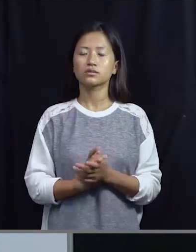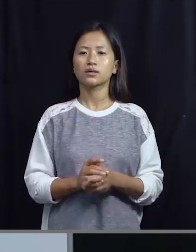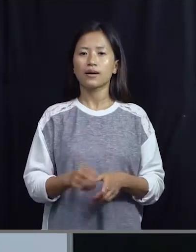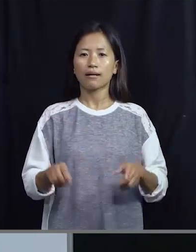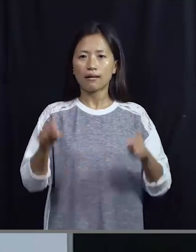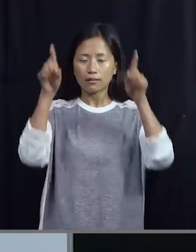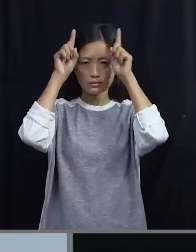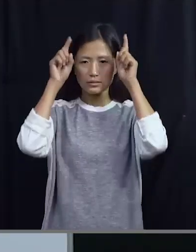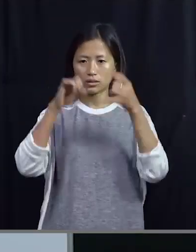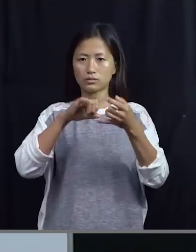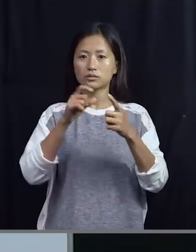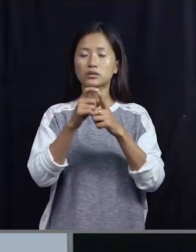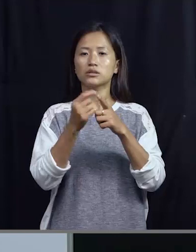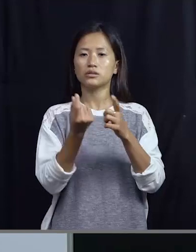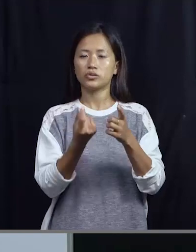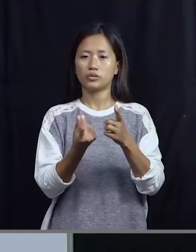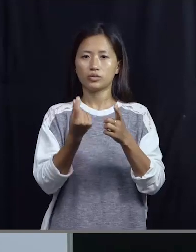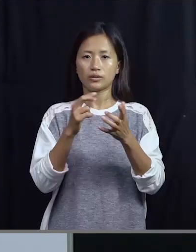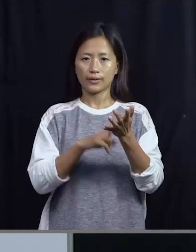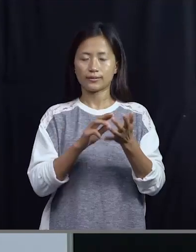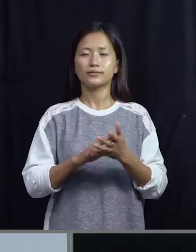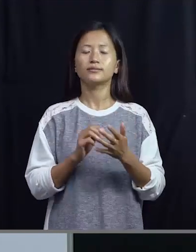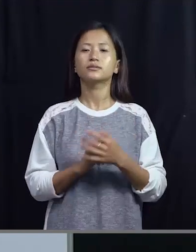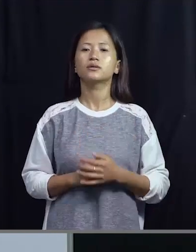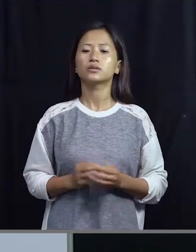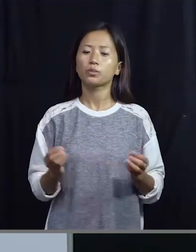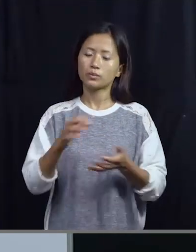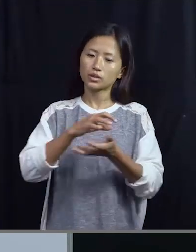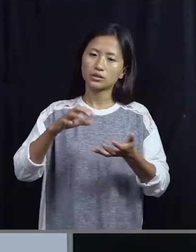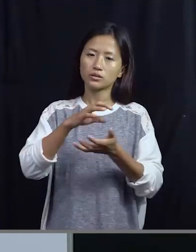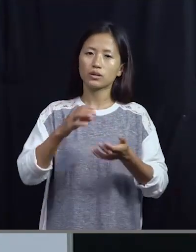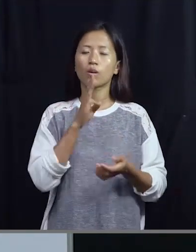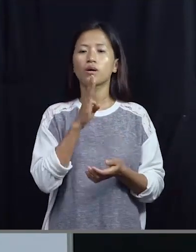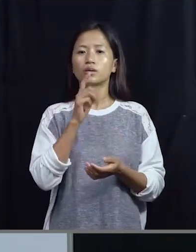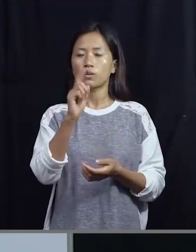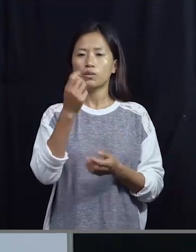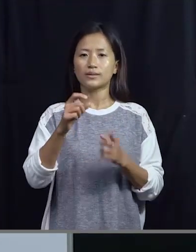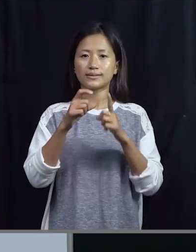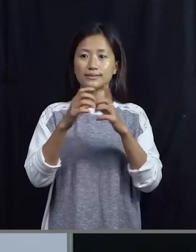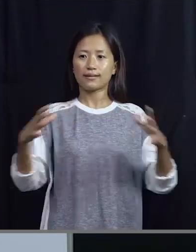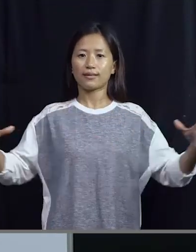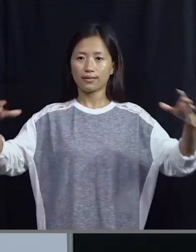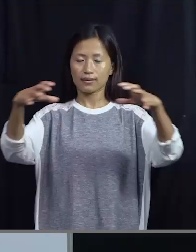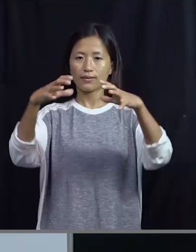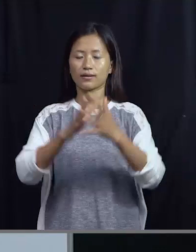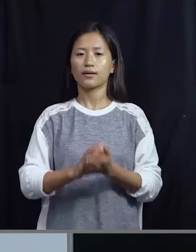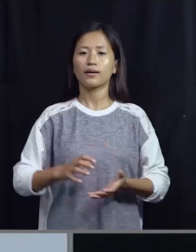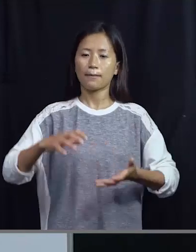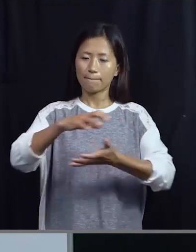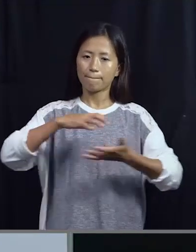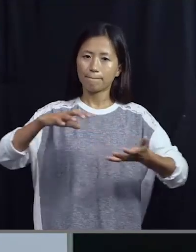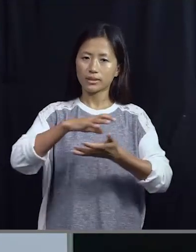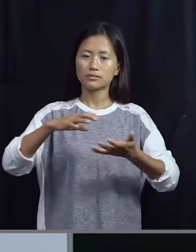okay, and then they mixed it with water in one tank, okay? Remember that. That tank is called a mixing